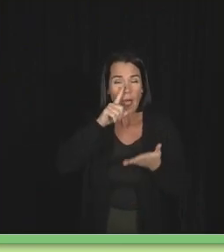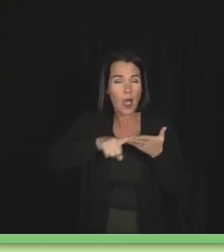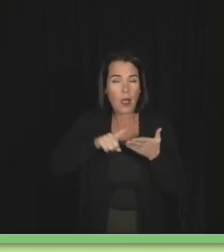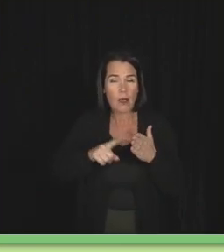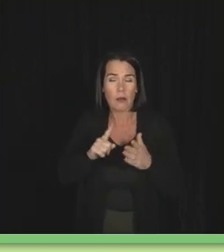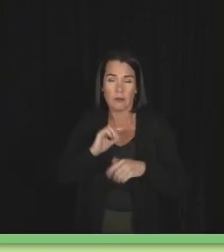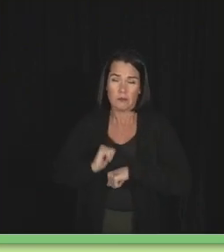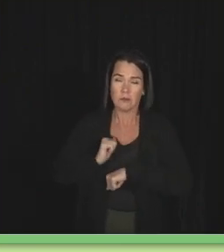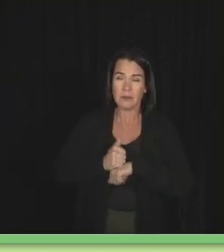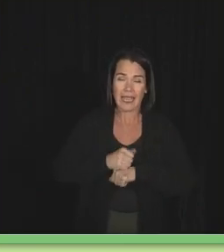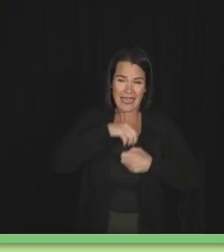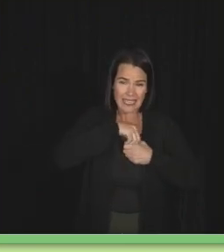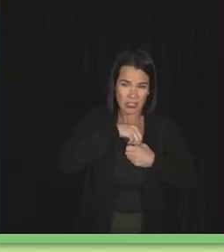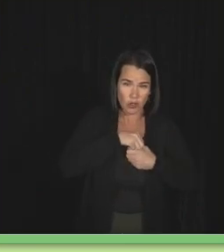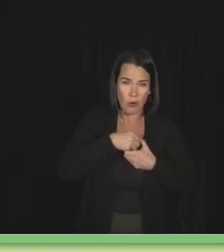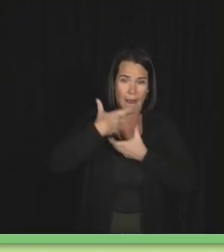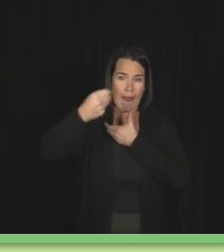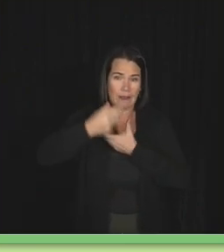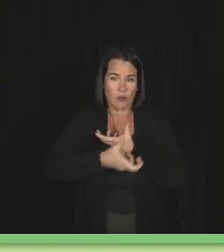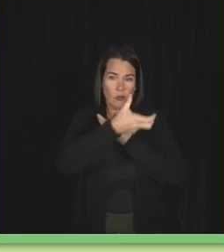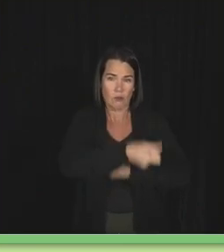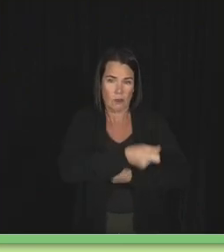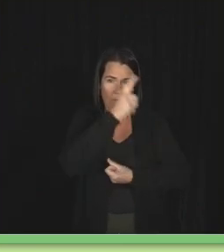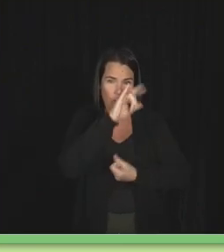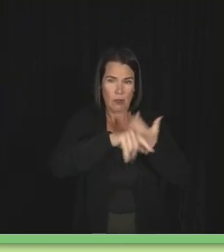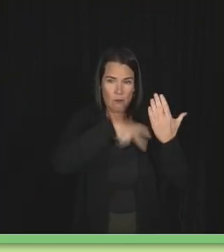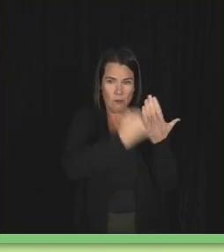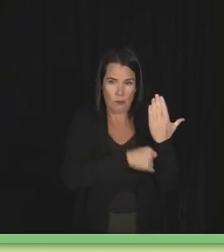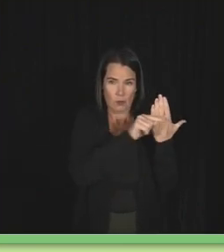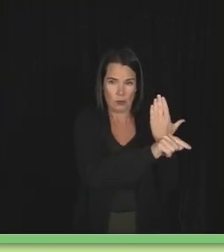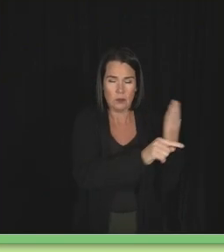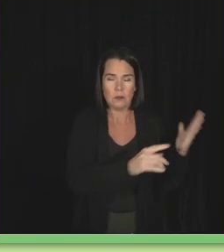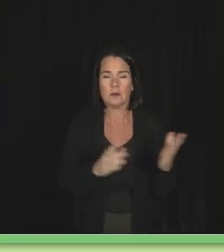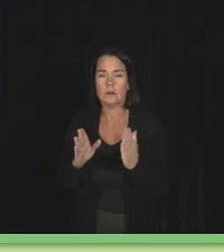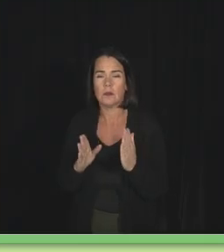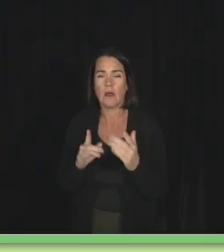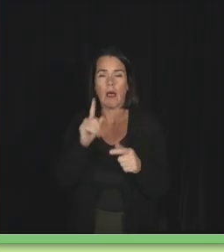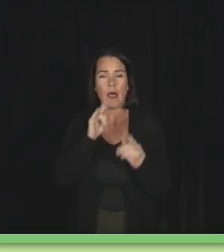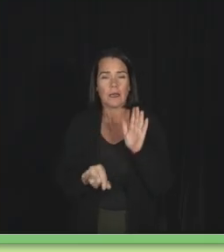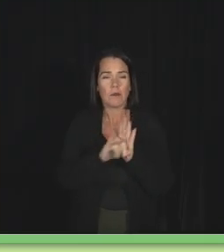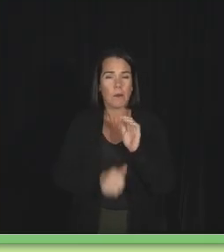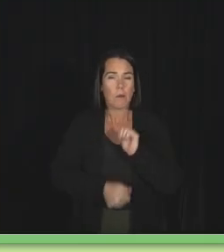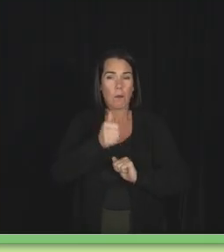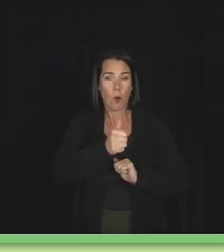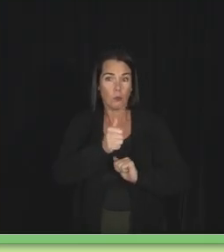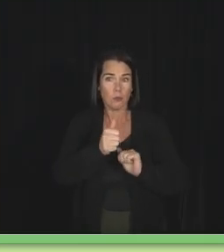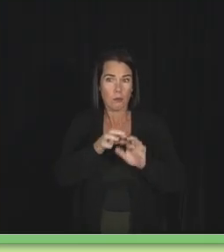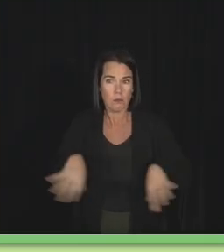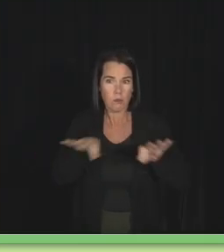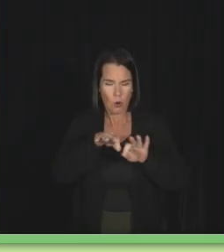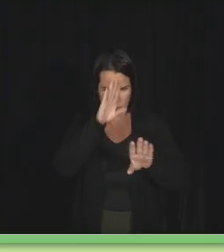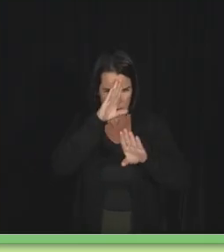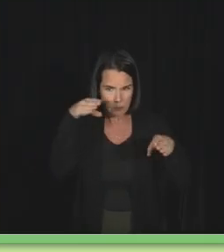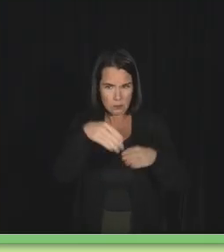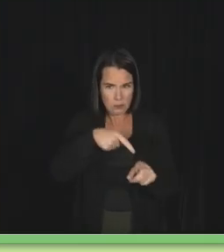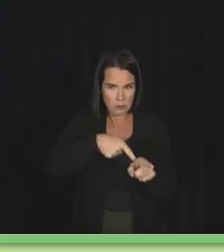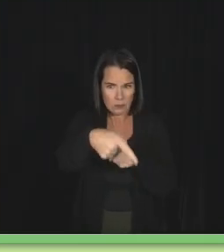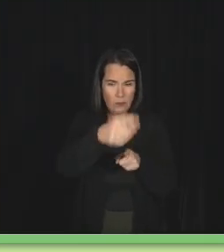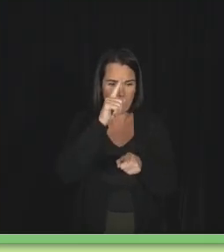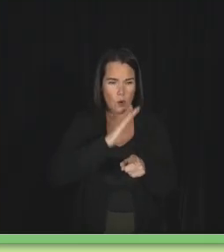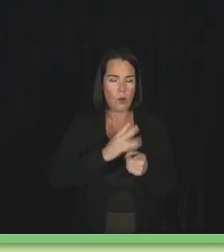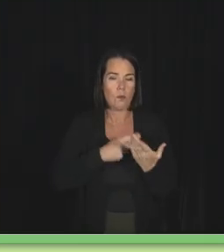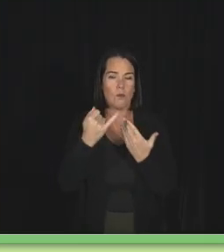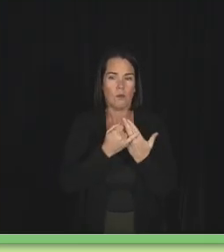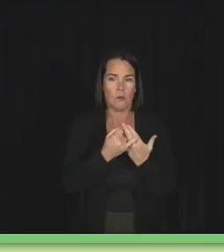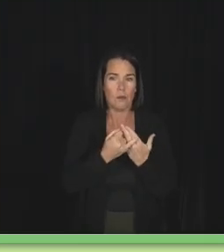internal and external confidence in the project, identified the most important focus areas of the project